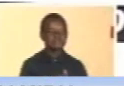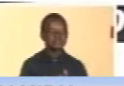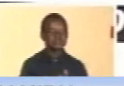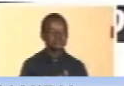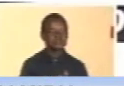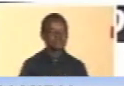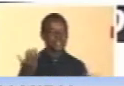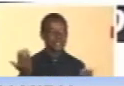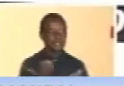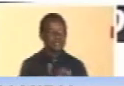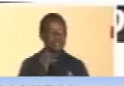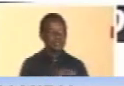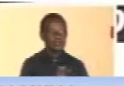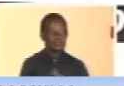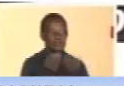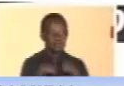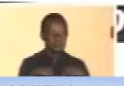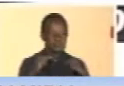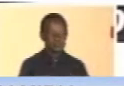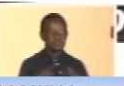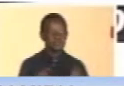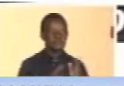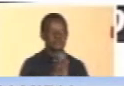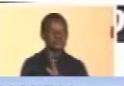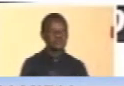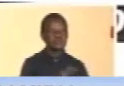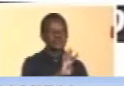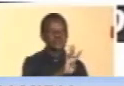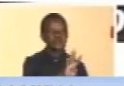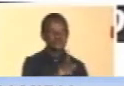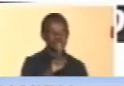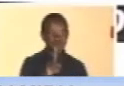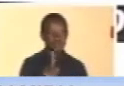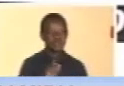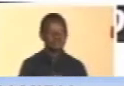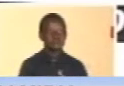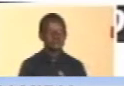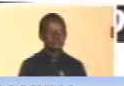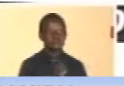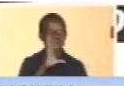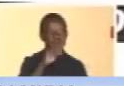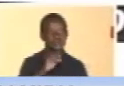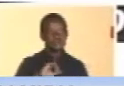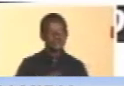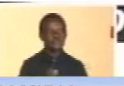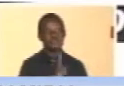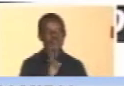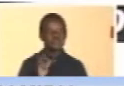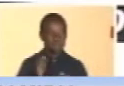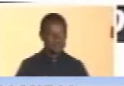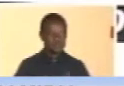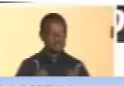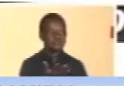The newly confirmed cases for today, we reported 41, as I indicated. The total recoveries are